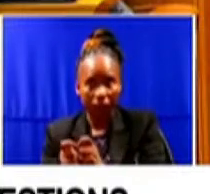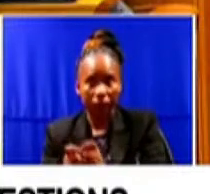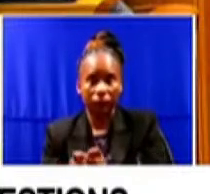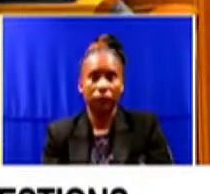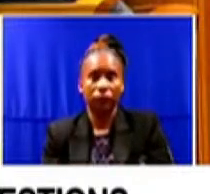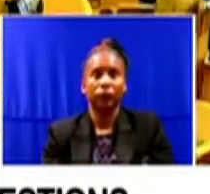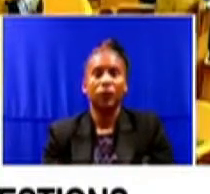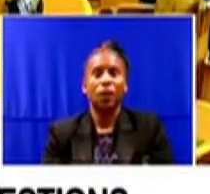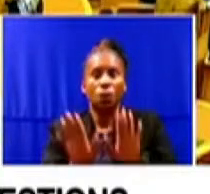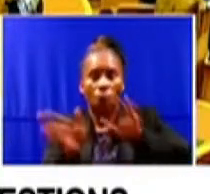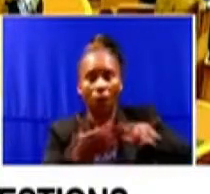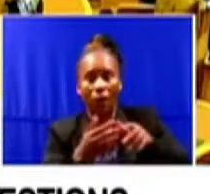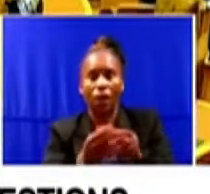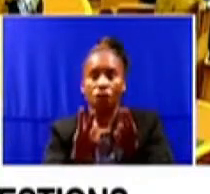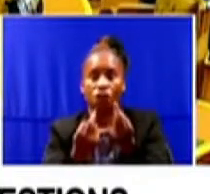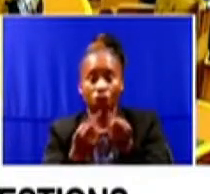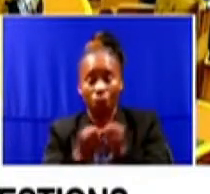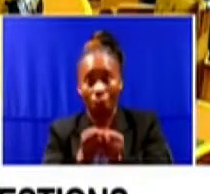variant?